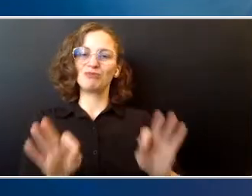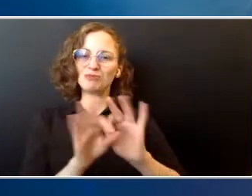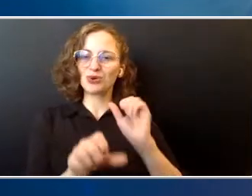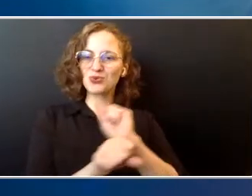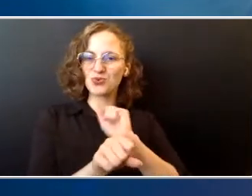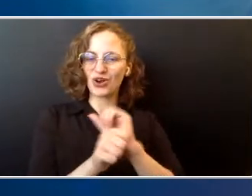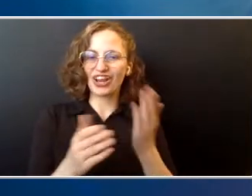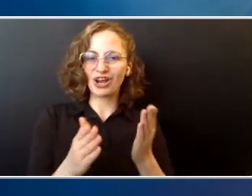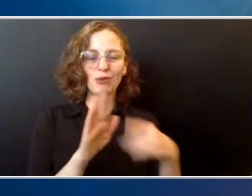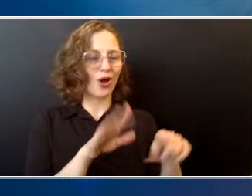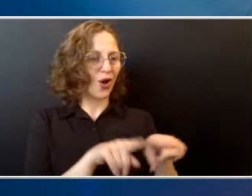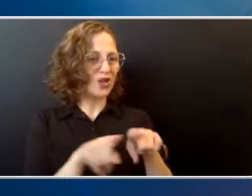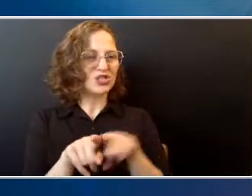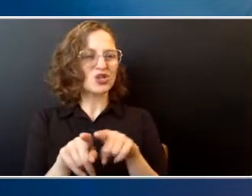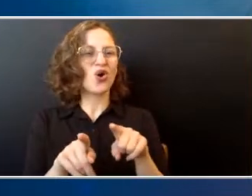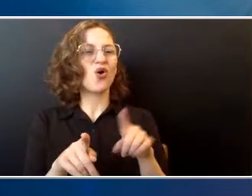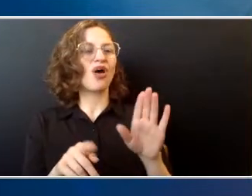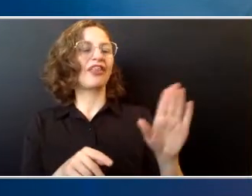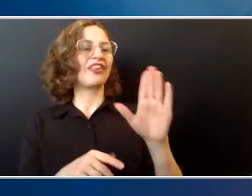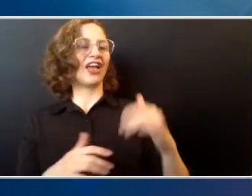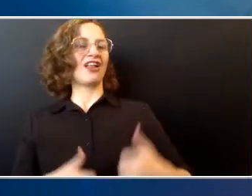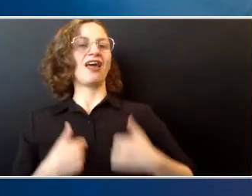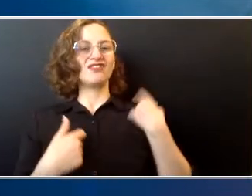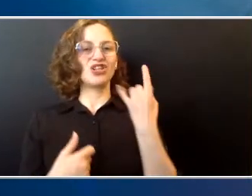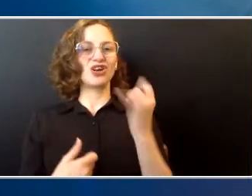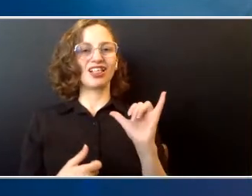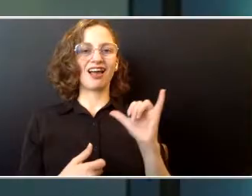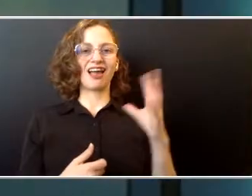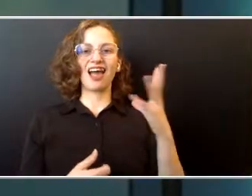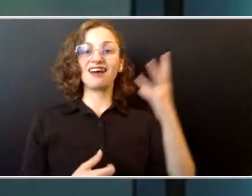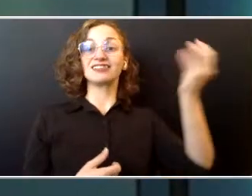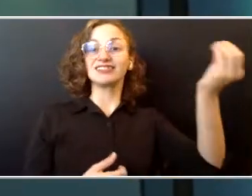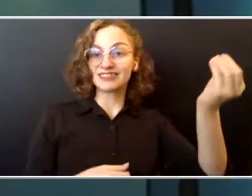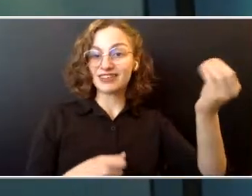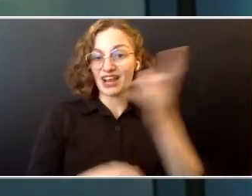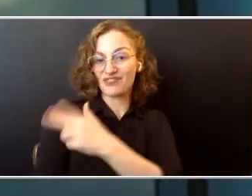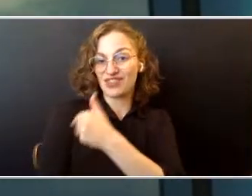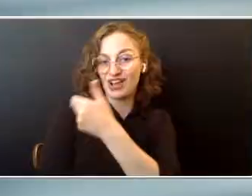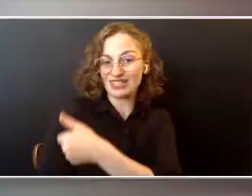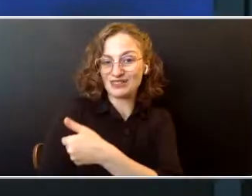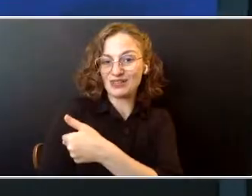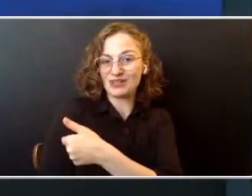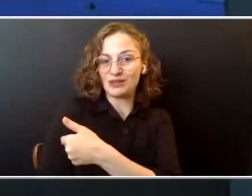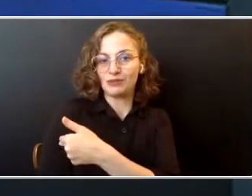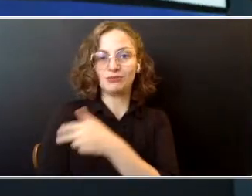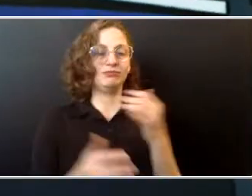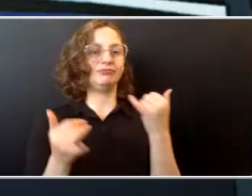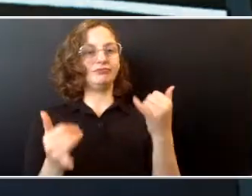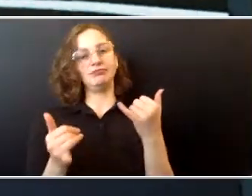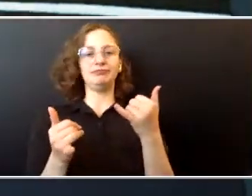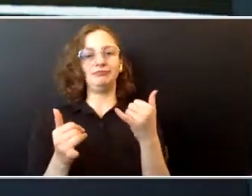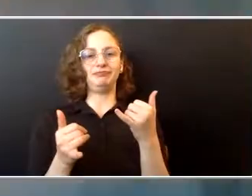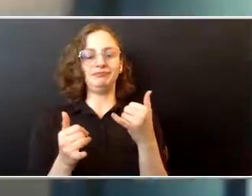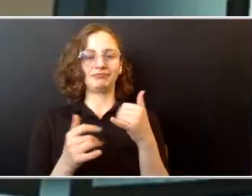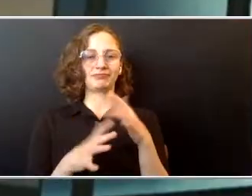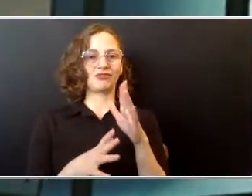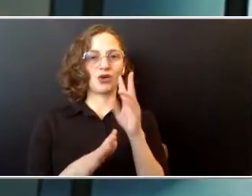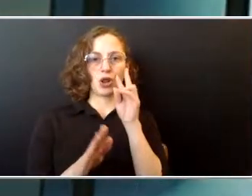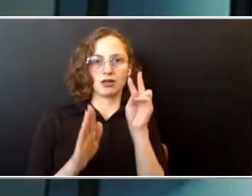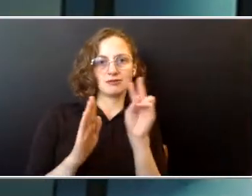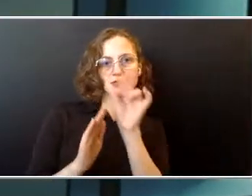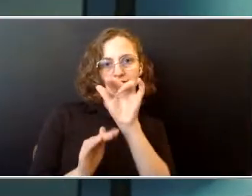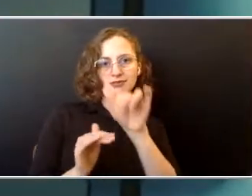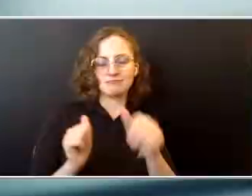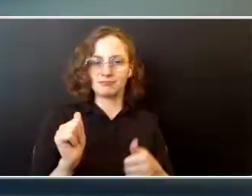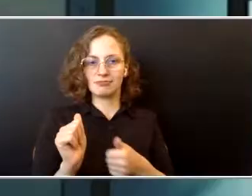you what life looks like for them outside of the hospital walls. Now for a secret look into the guardians of healthcare at